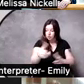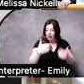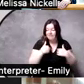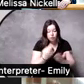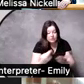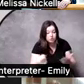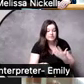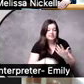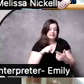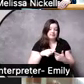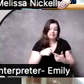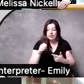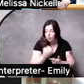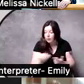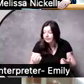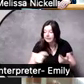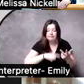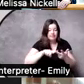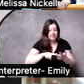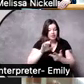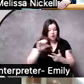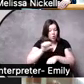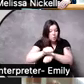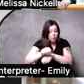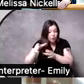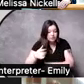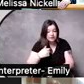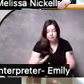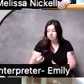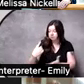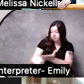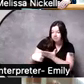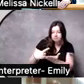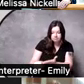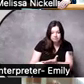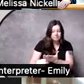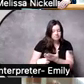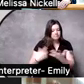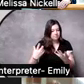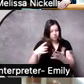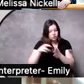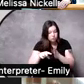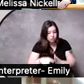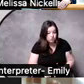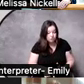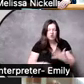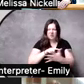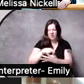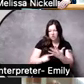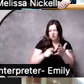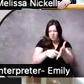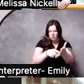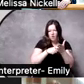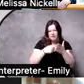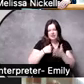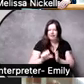colleagues that you can talk to that'll be relevant for your research as well? So these are the 5 individual criteria. And I emphasize